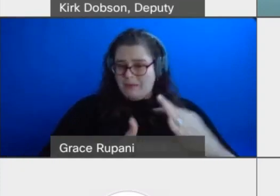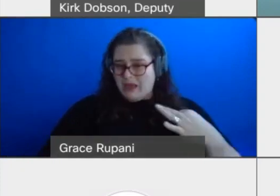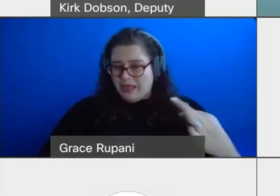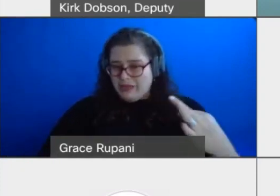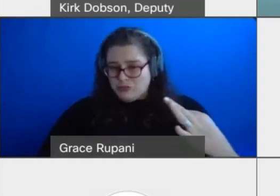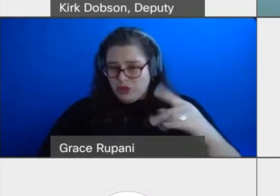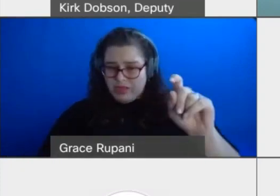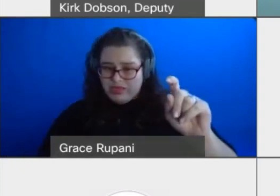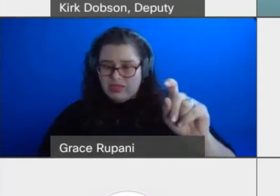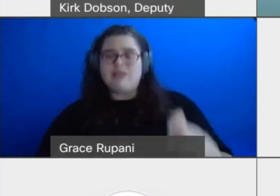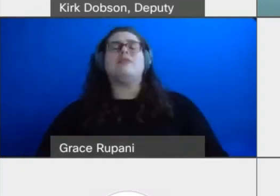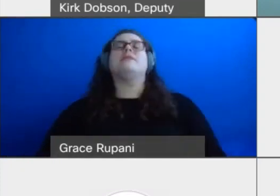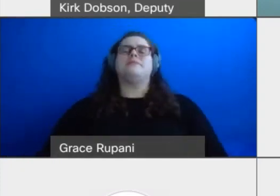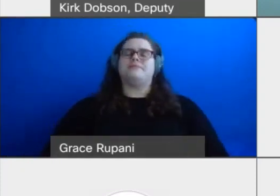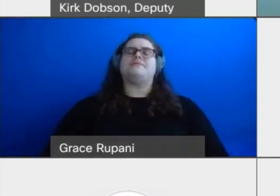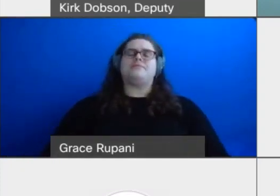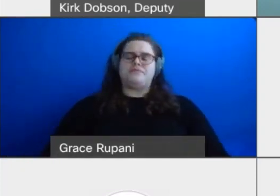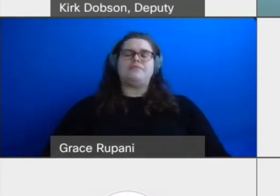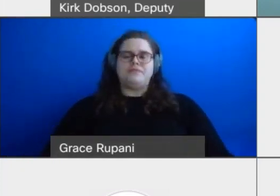through before the